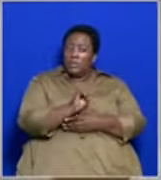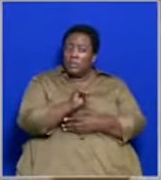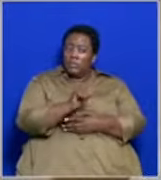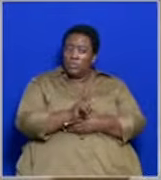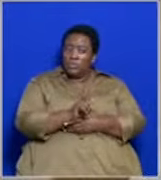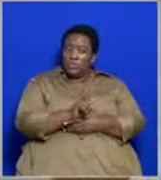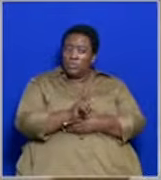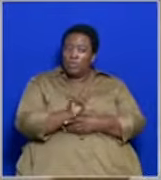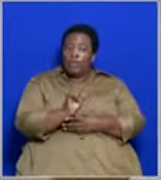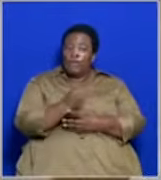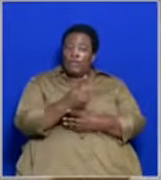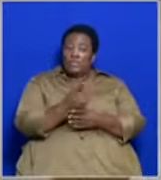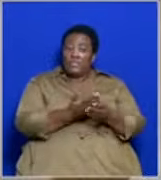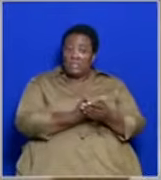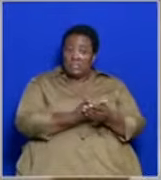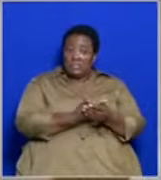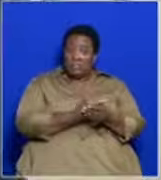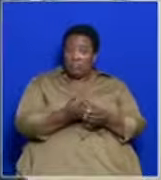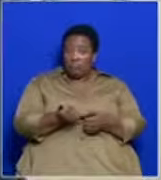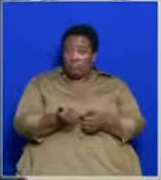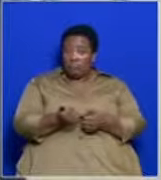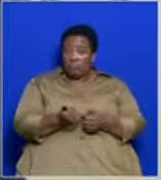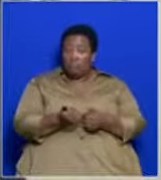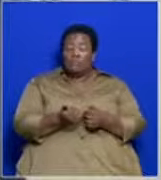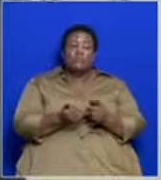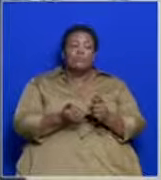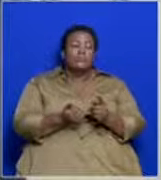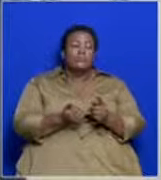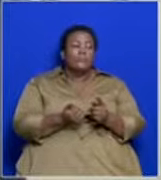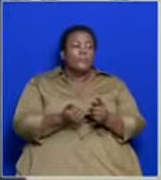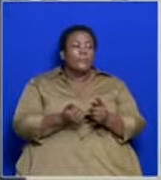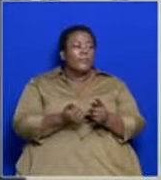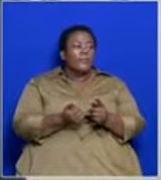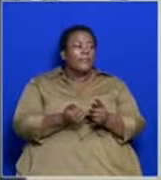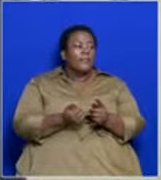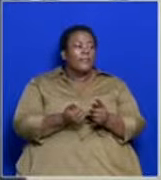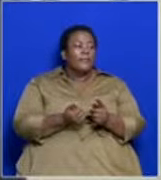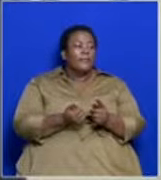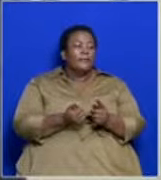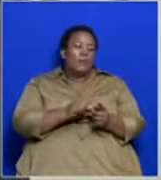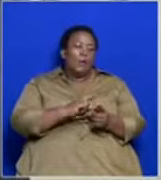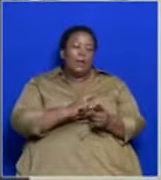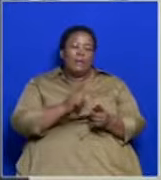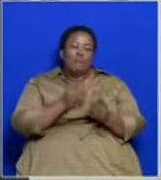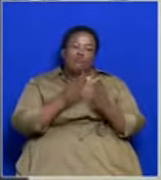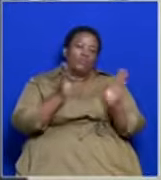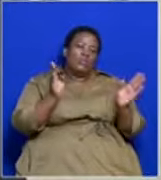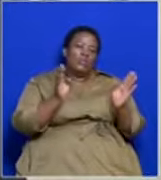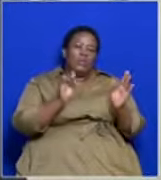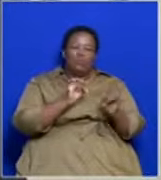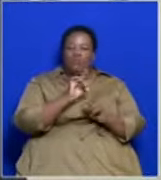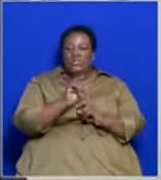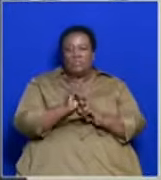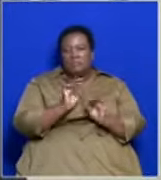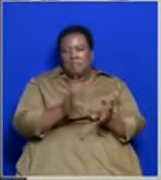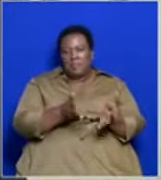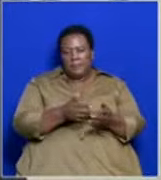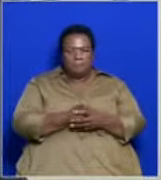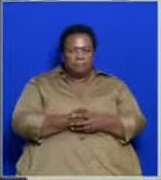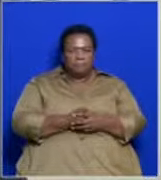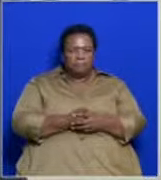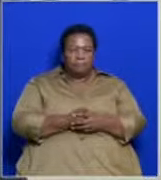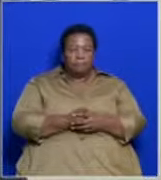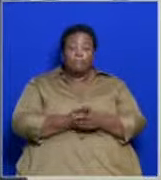Absolutely. That was dealt with. And this is just a general question. In this